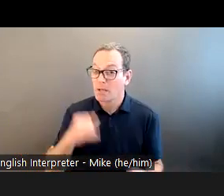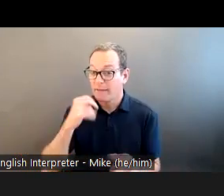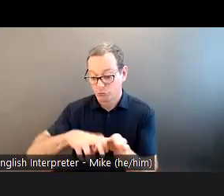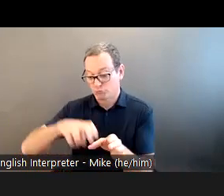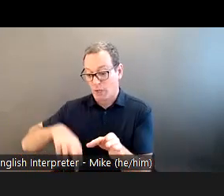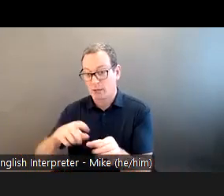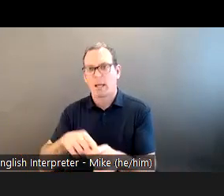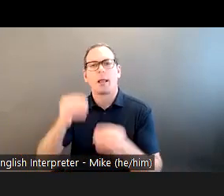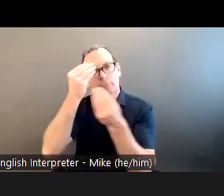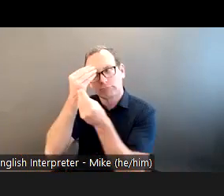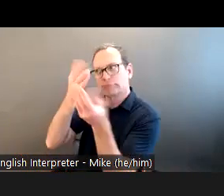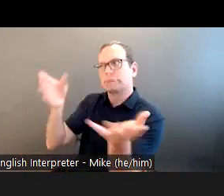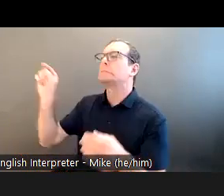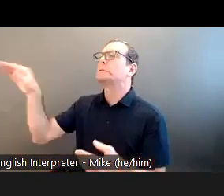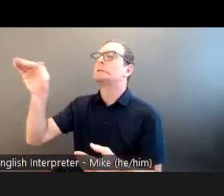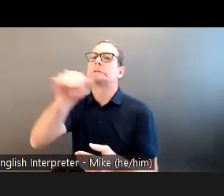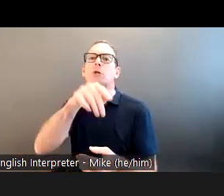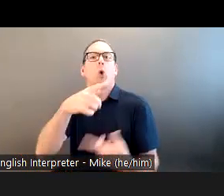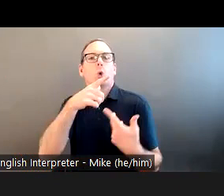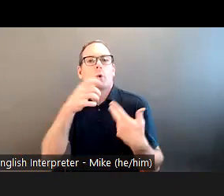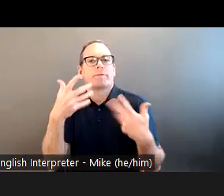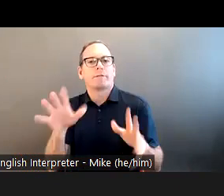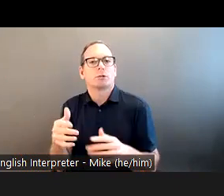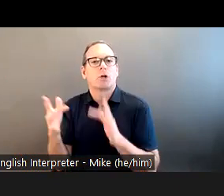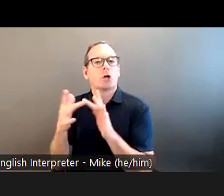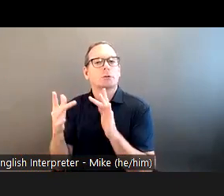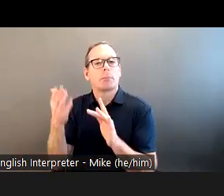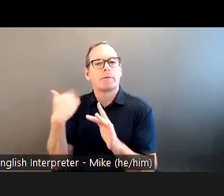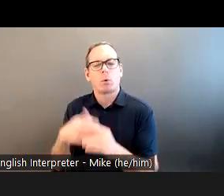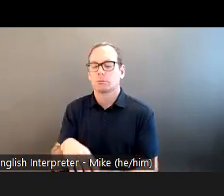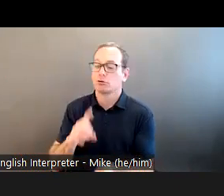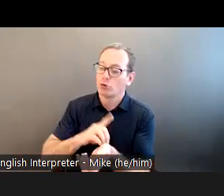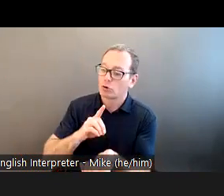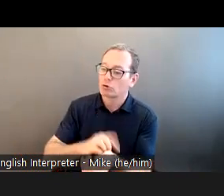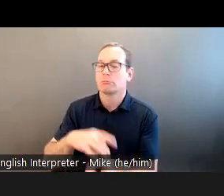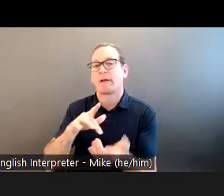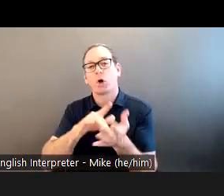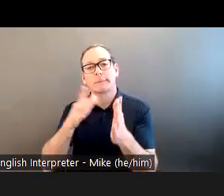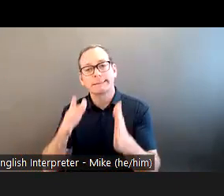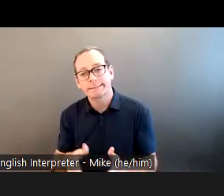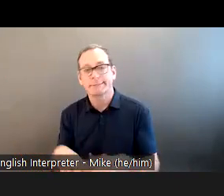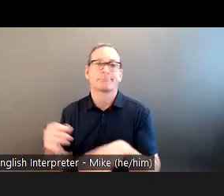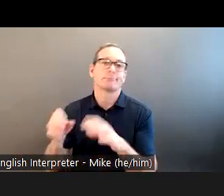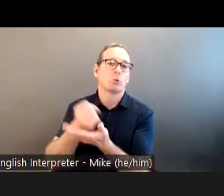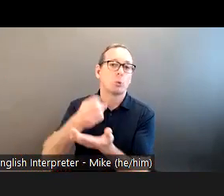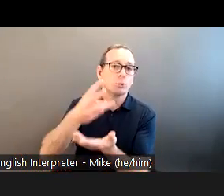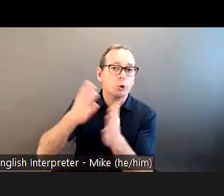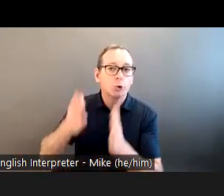pharmacist, they need to receive notice that they've resigned so that they don't continue to call them, right? They don't continue to rely on that